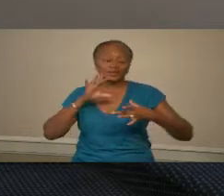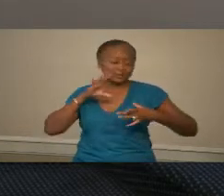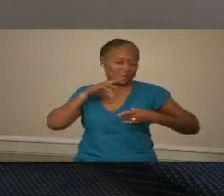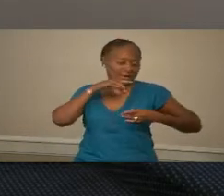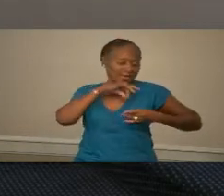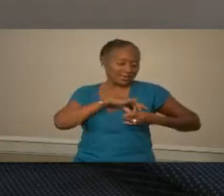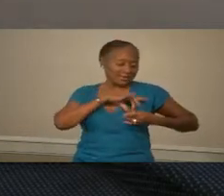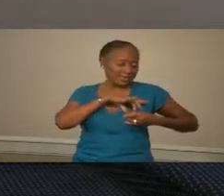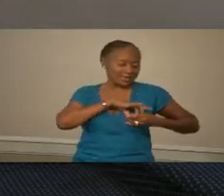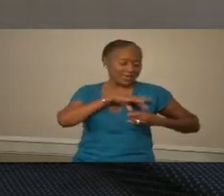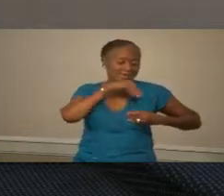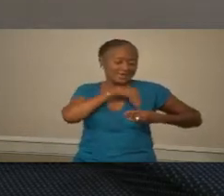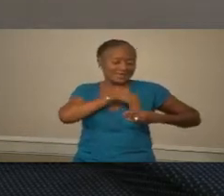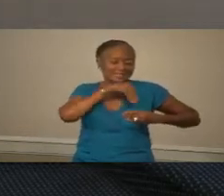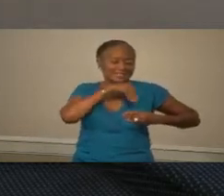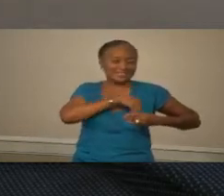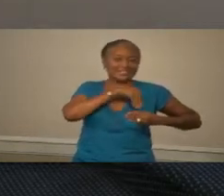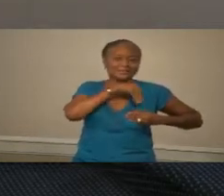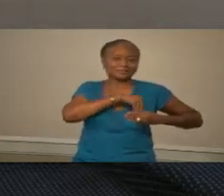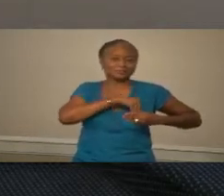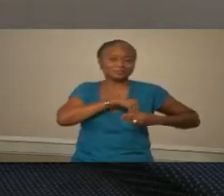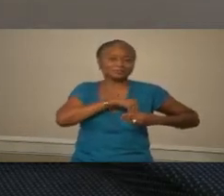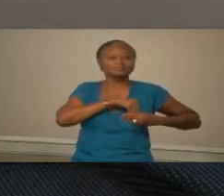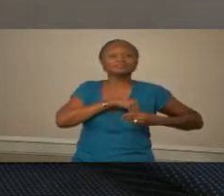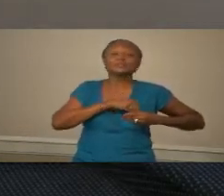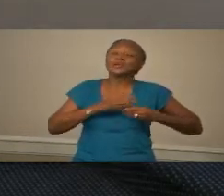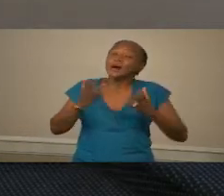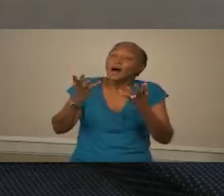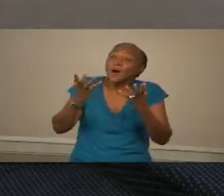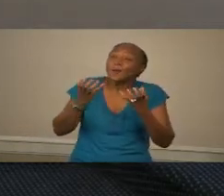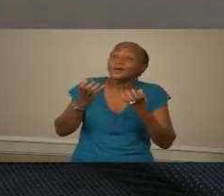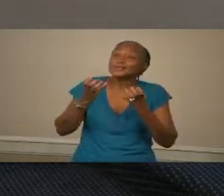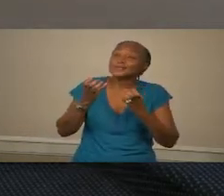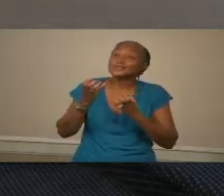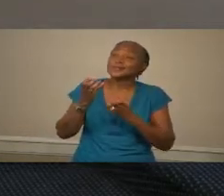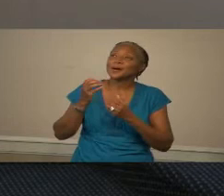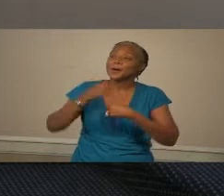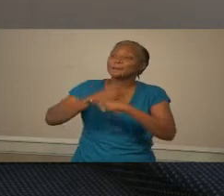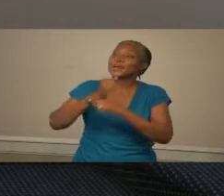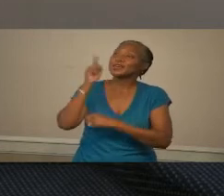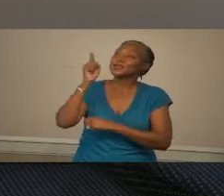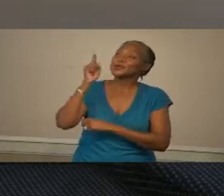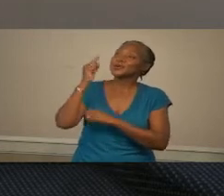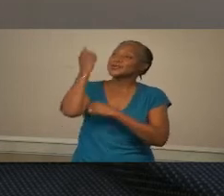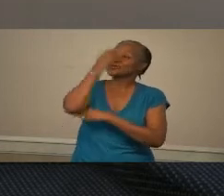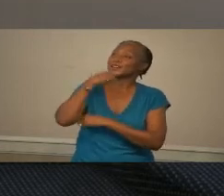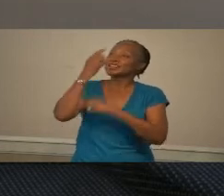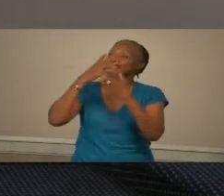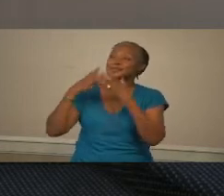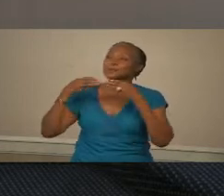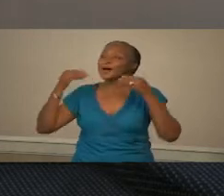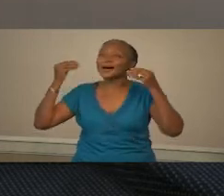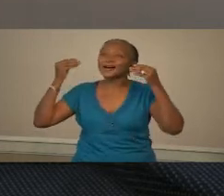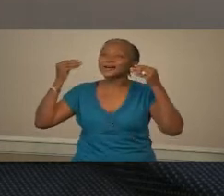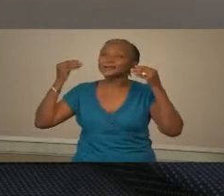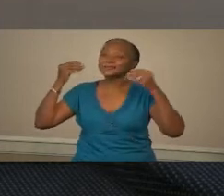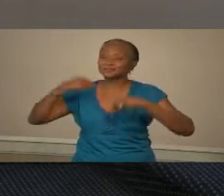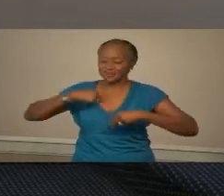your dwelling place. I wanna put a smile on your face.